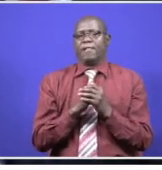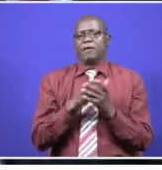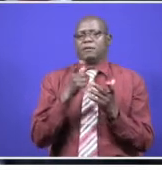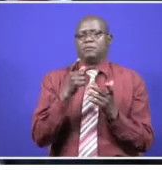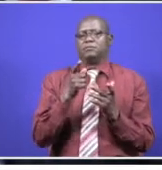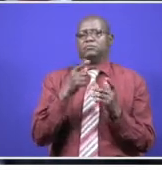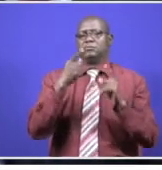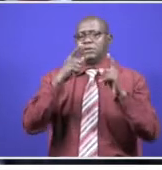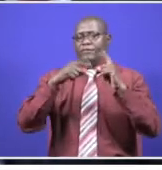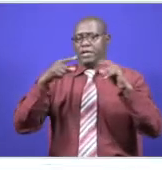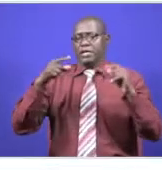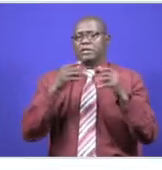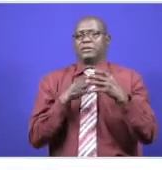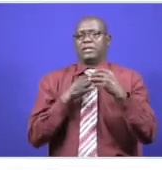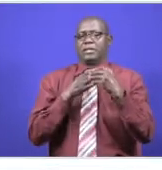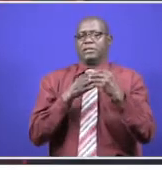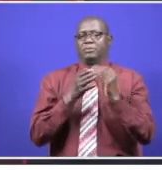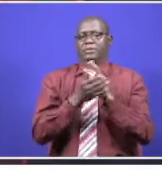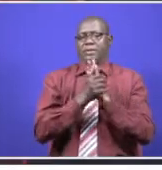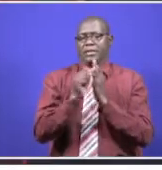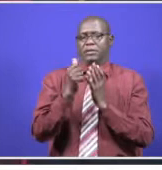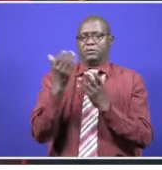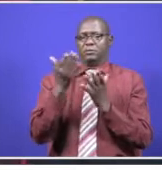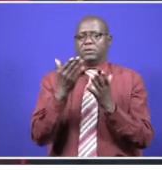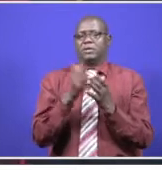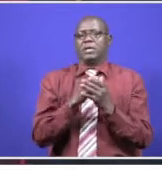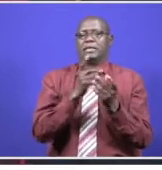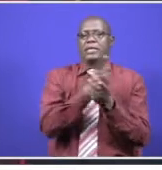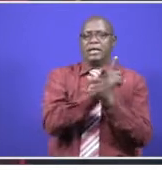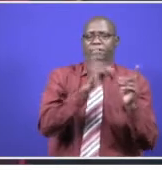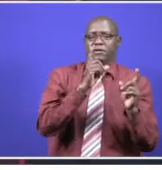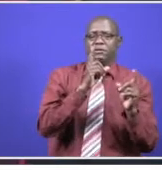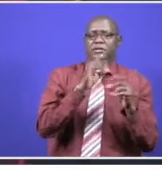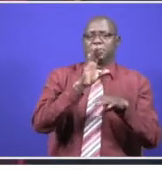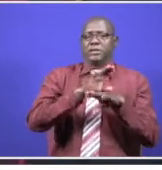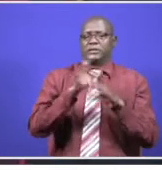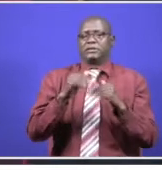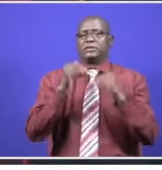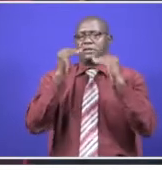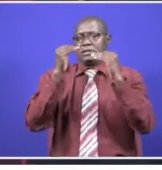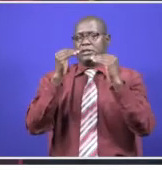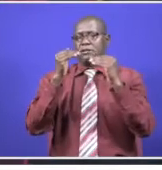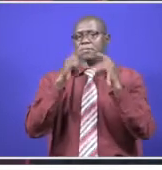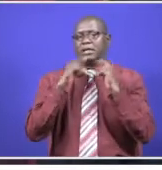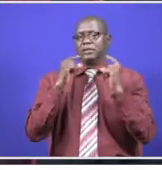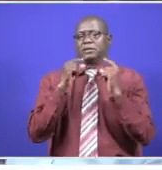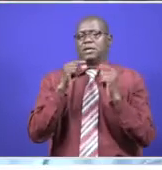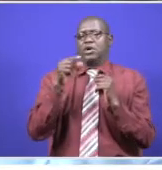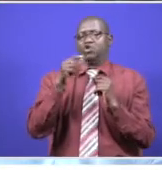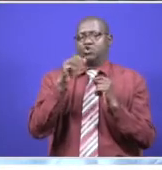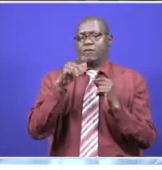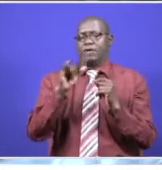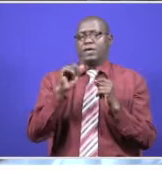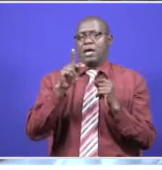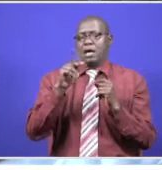with various leadership skills. Deliverance Church Langata Senior Pastor Dr. Geoffrey Kamau challenged